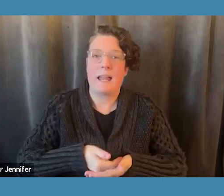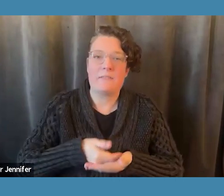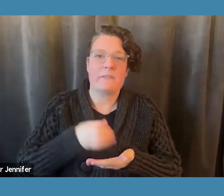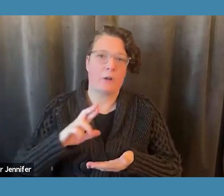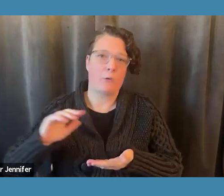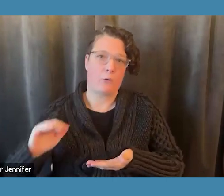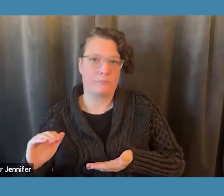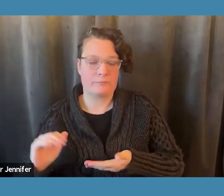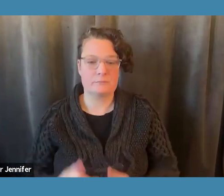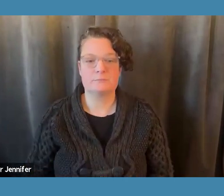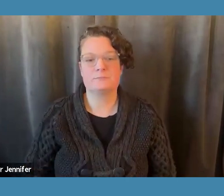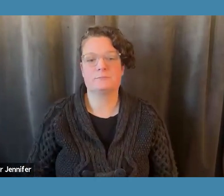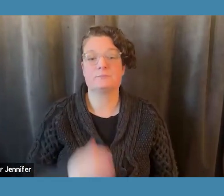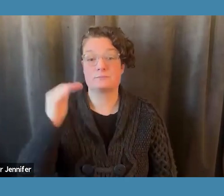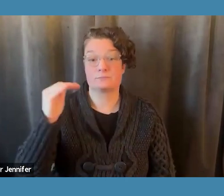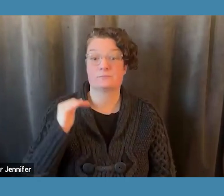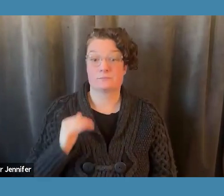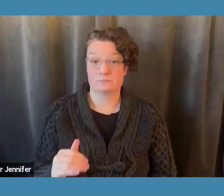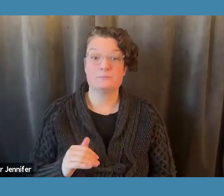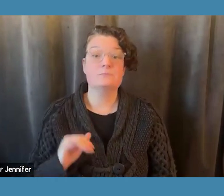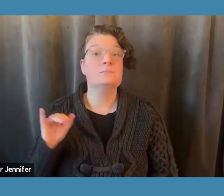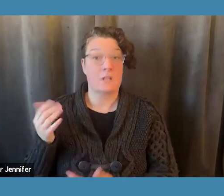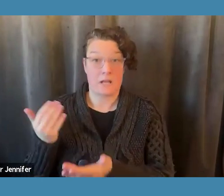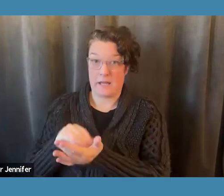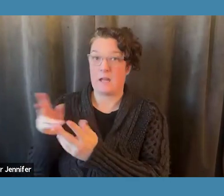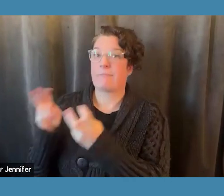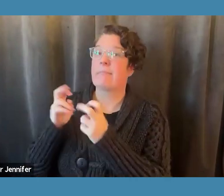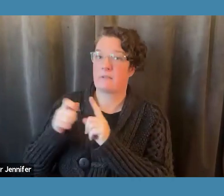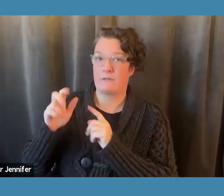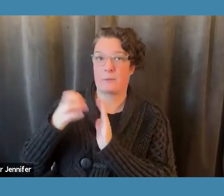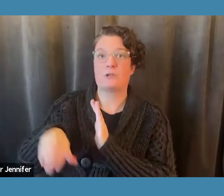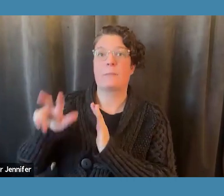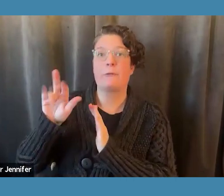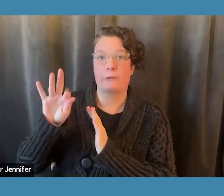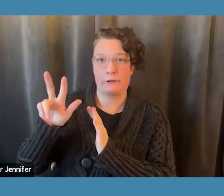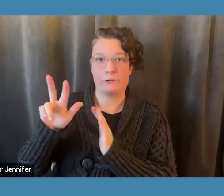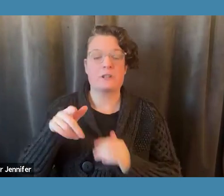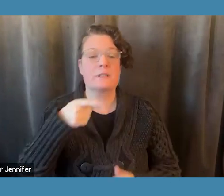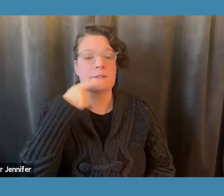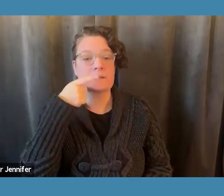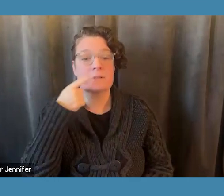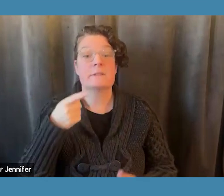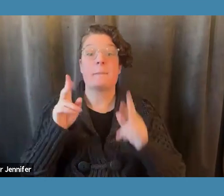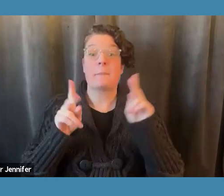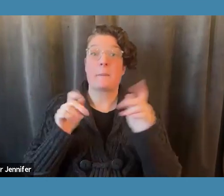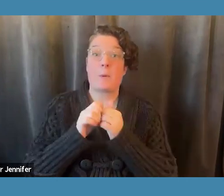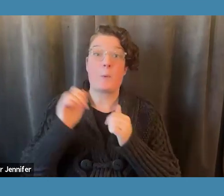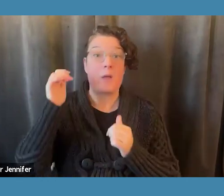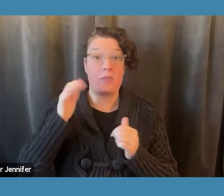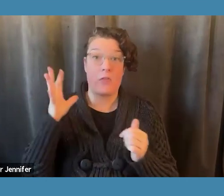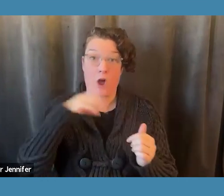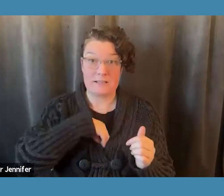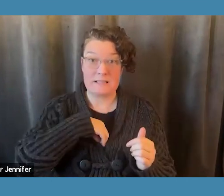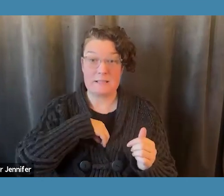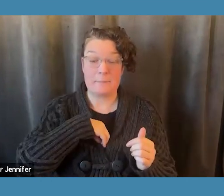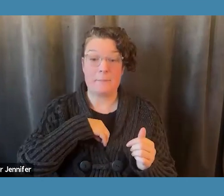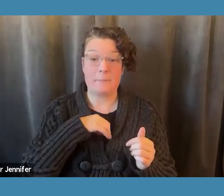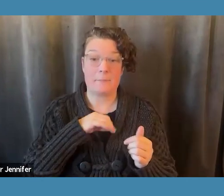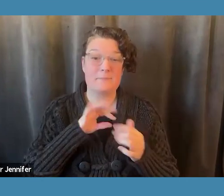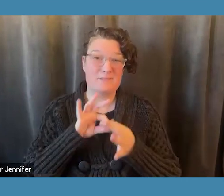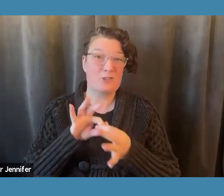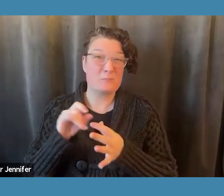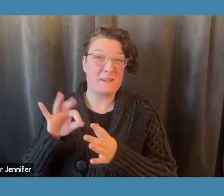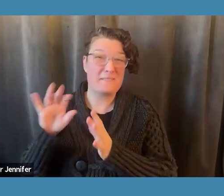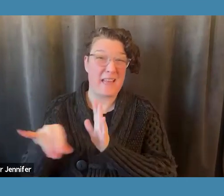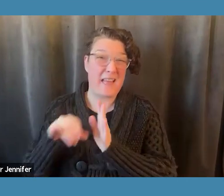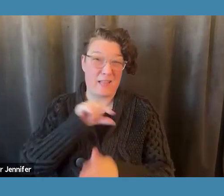Individuals with autism, this is also from Chapter 393, they exhibit, as far as being eligible for the